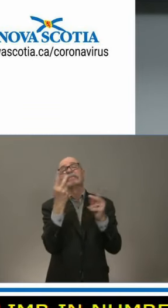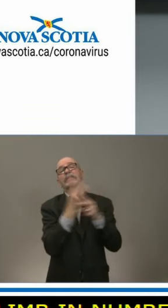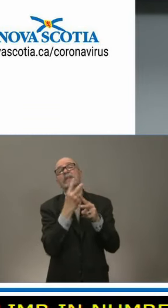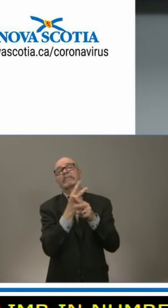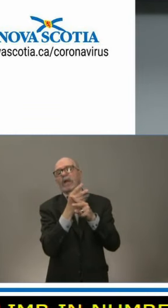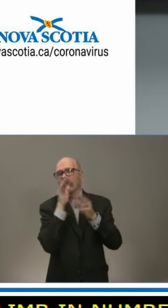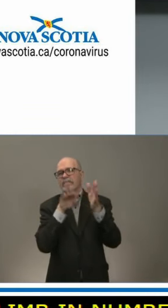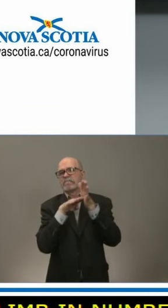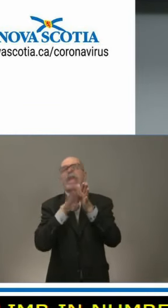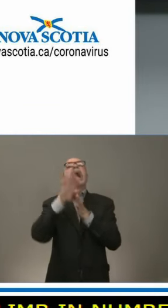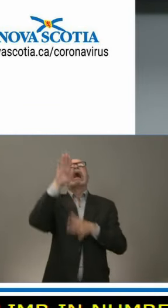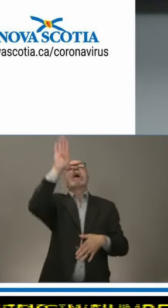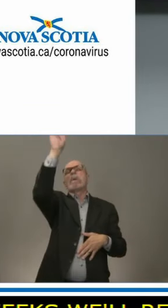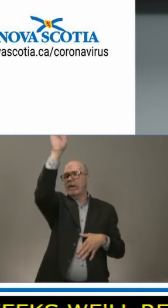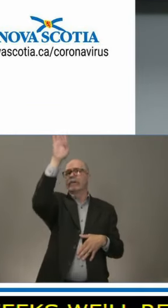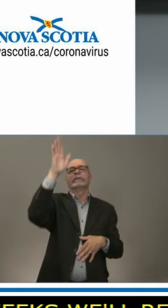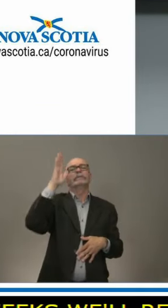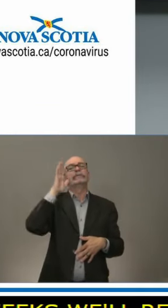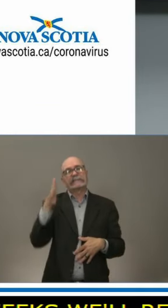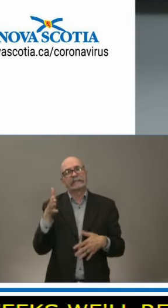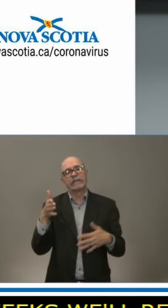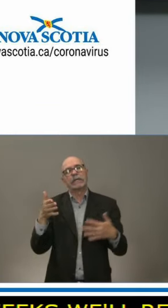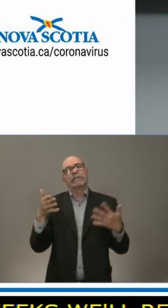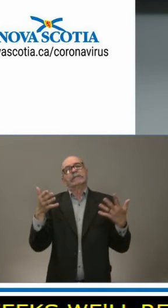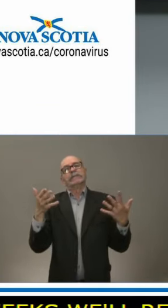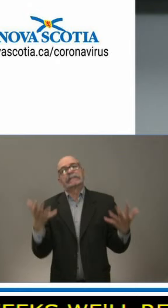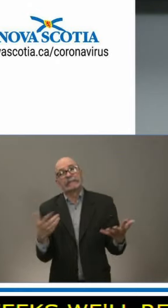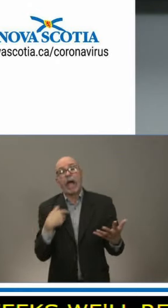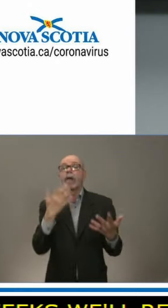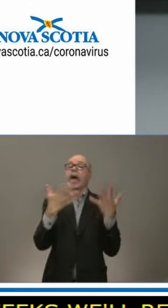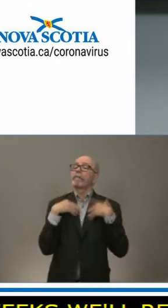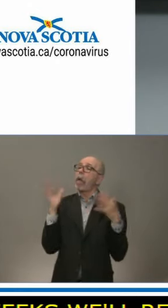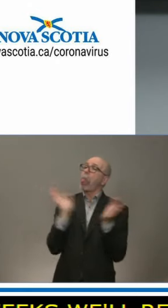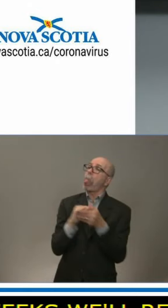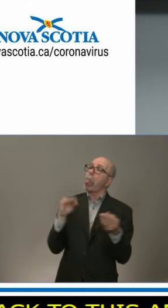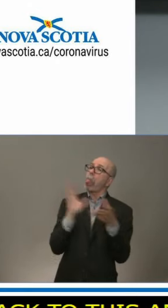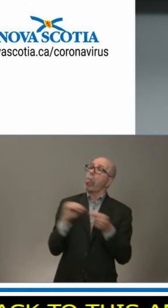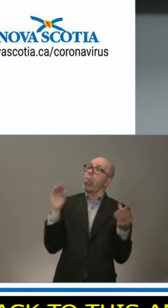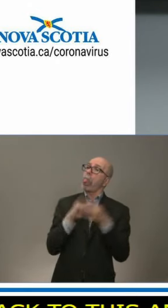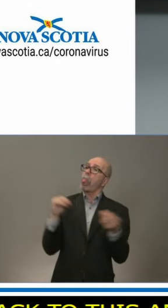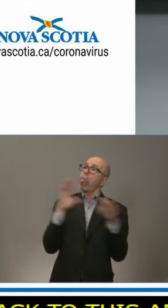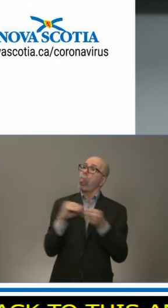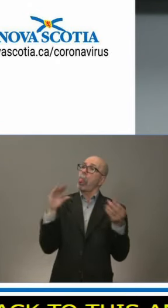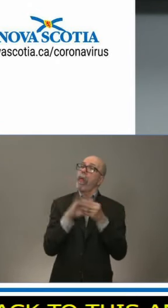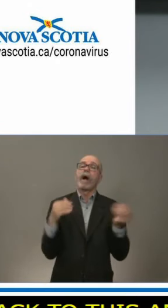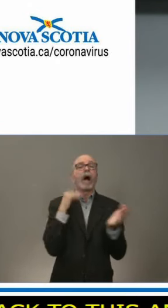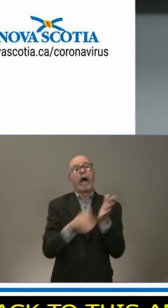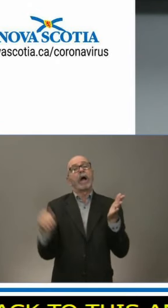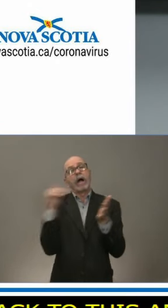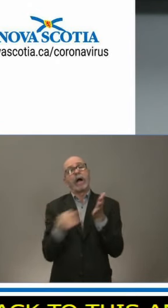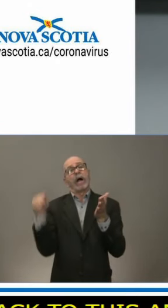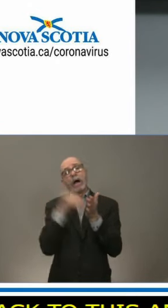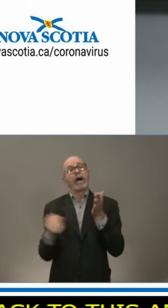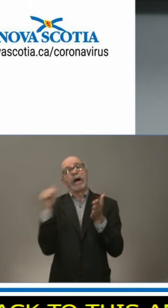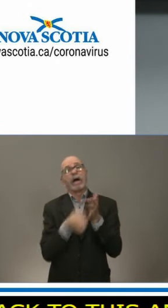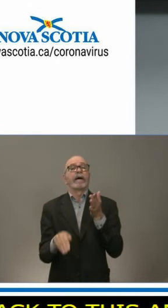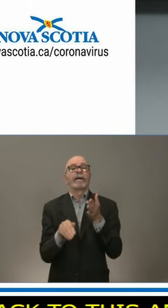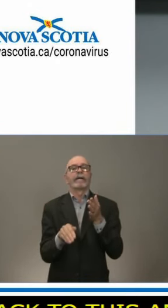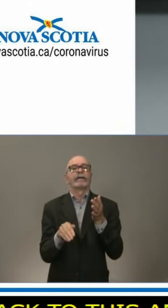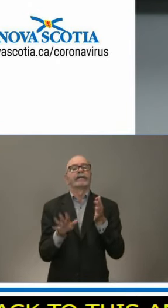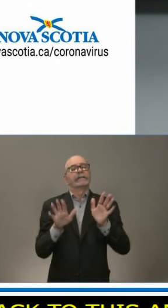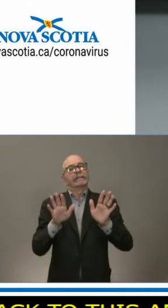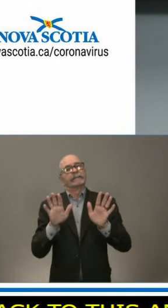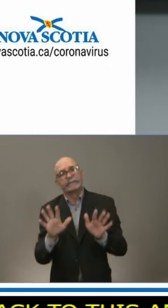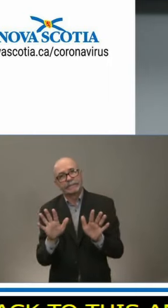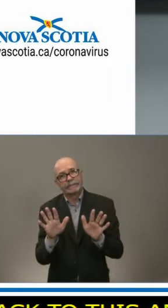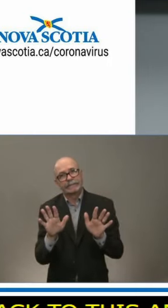record because it needs to be said. How much that climb is and the peak that we get is up to us. It's the